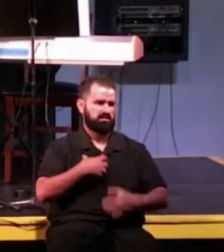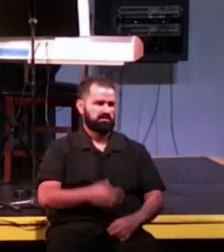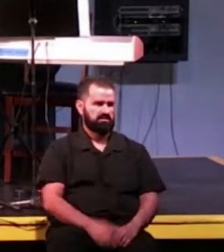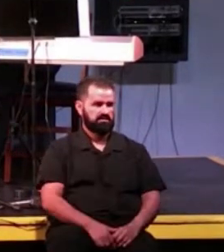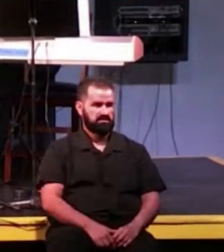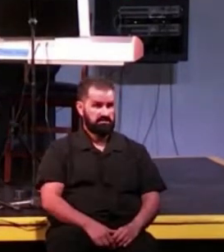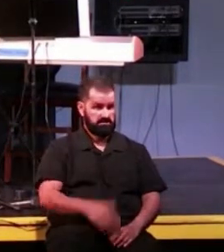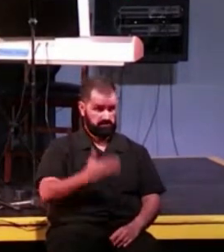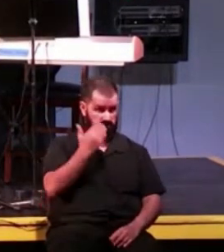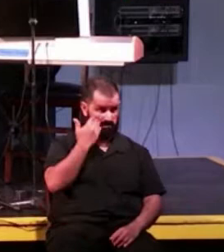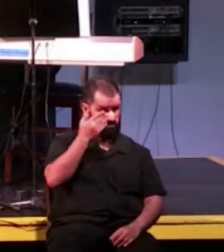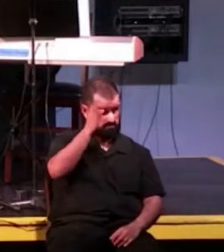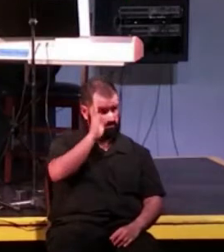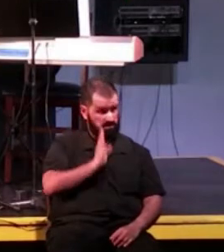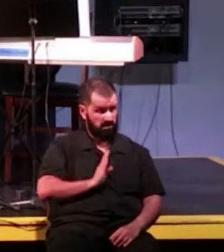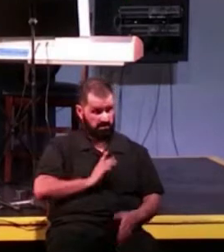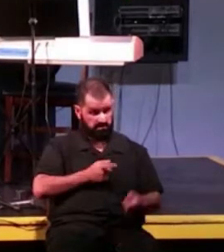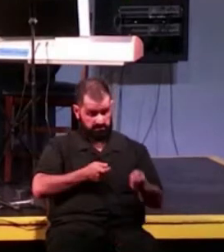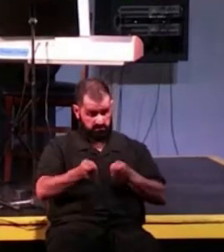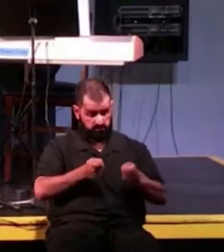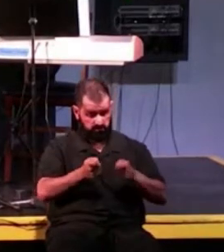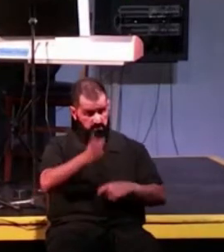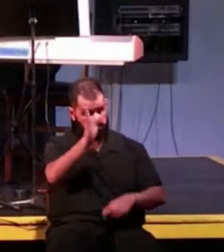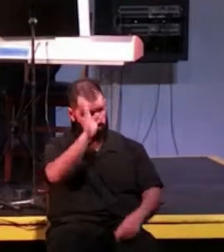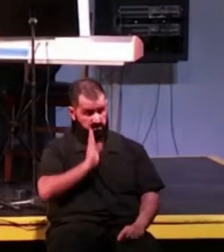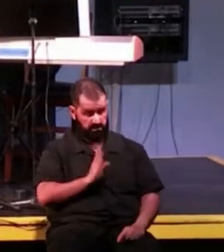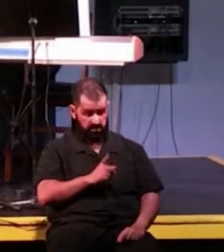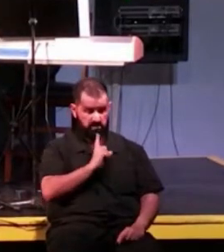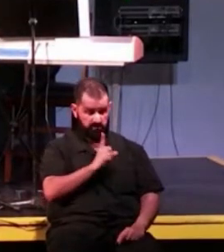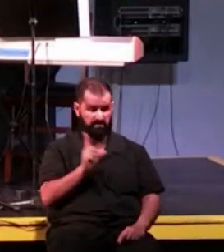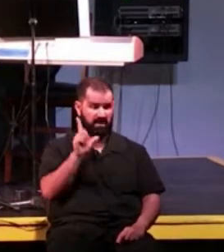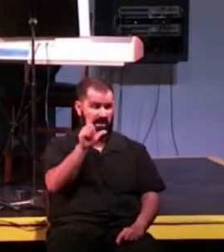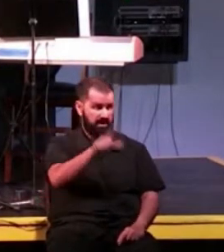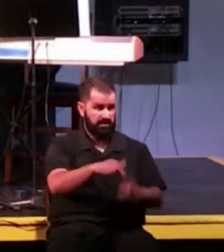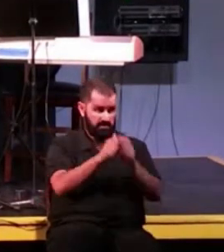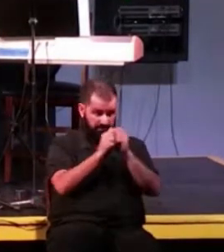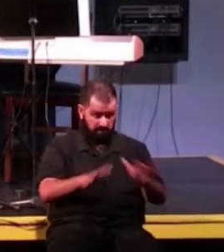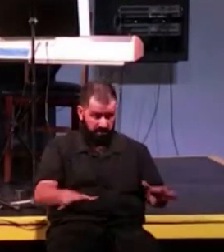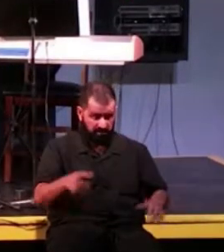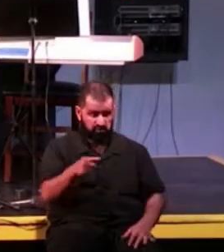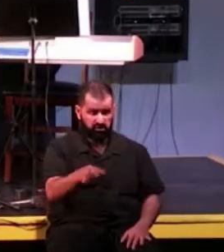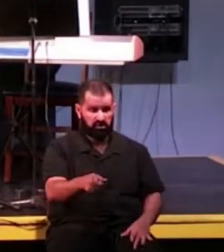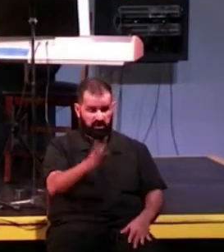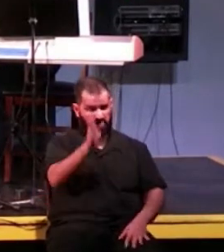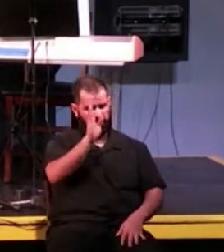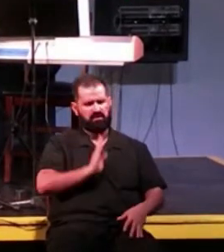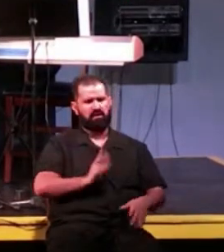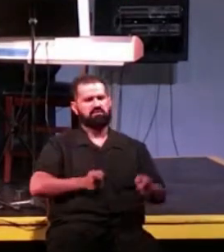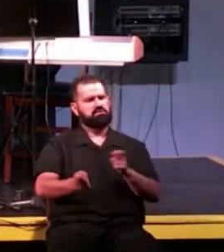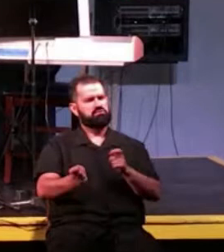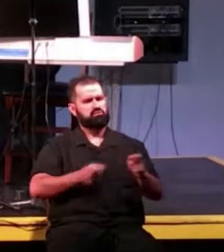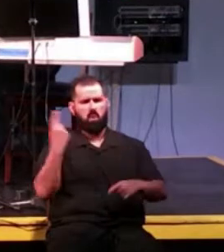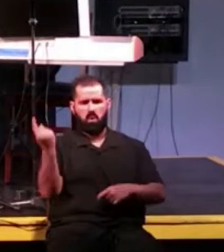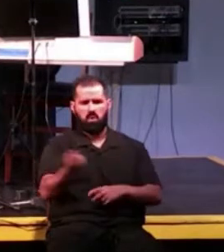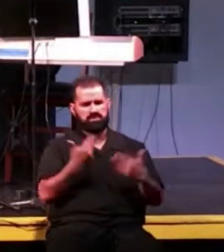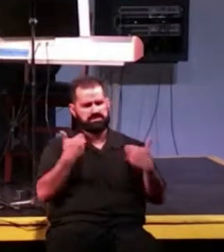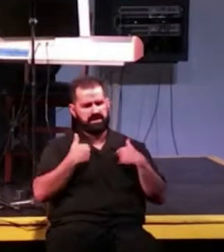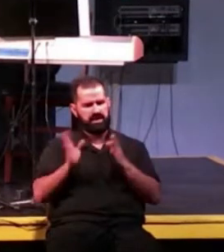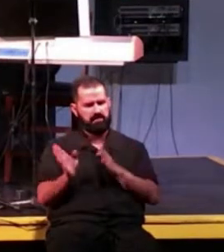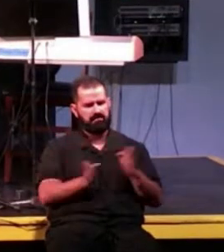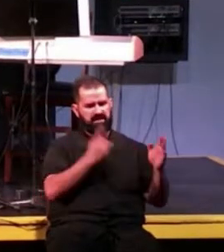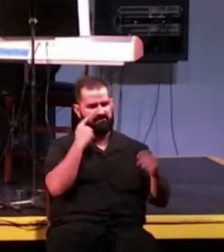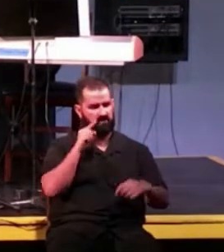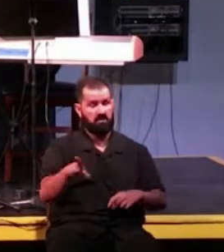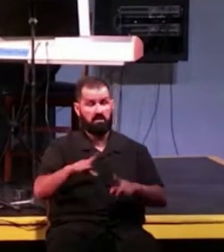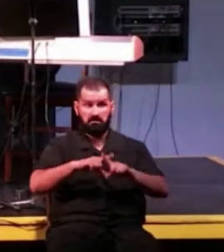We know that God was in control. We know that God ultimately blessed her and God ultimately was sovereign and had a plan. But